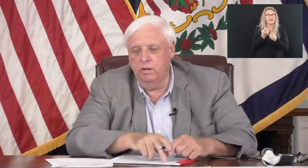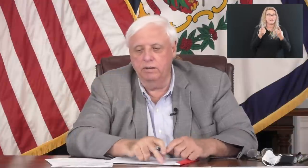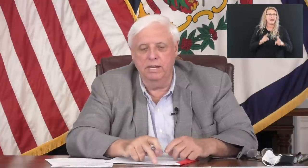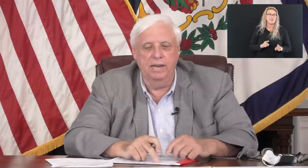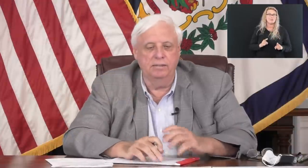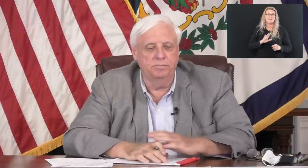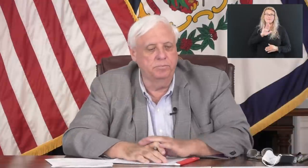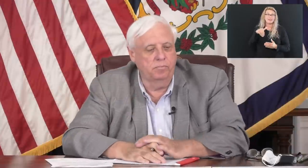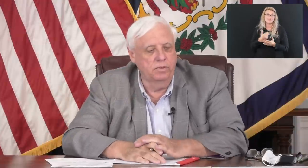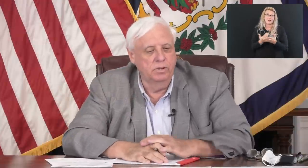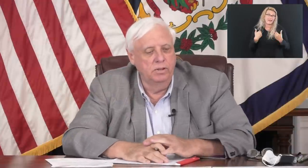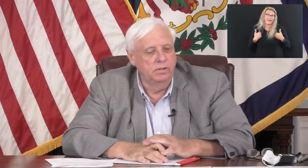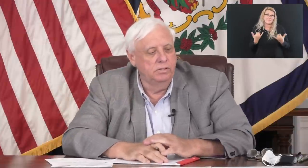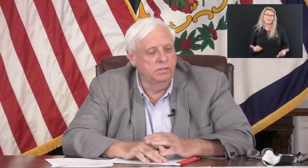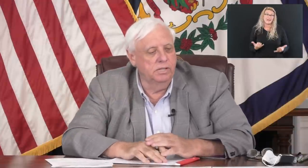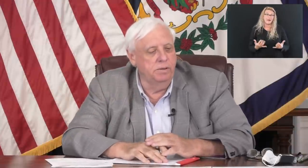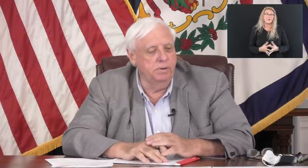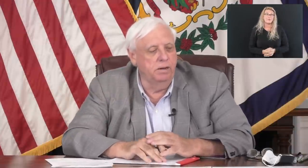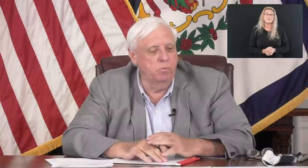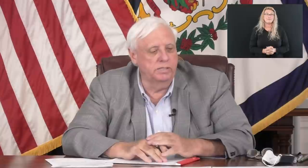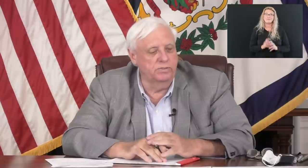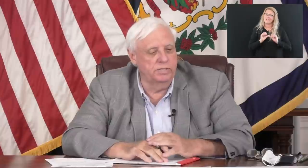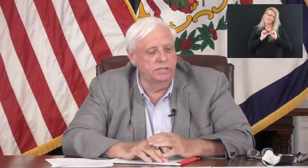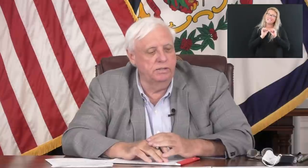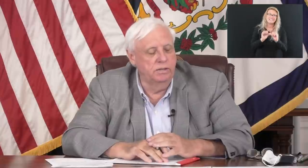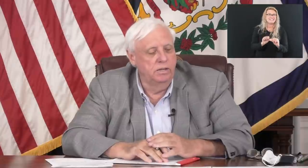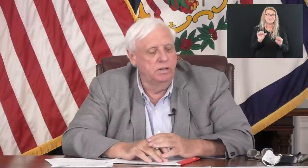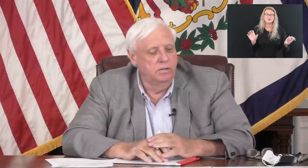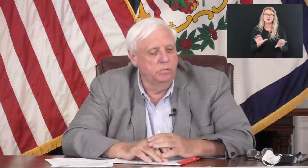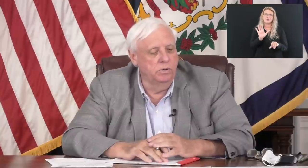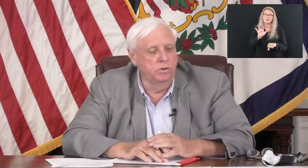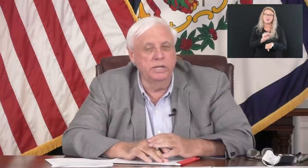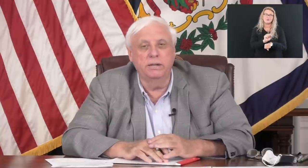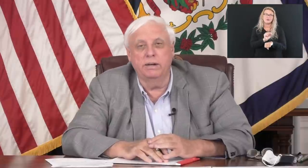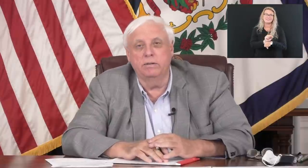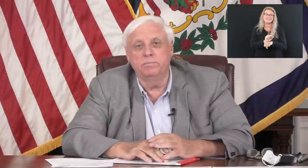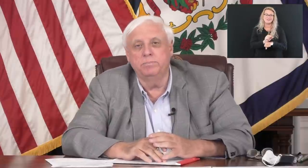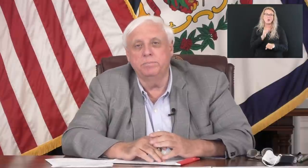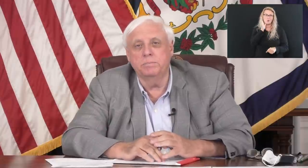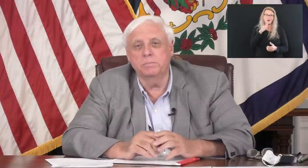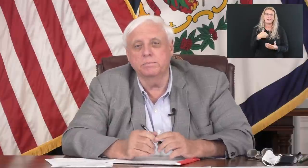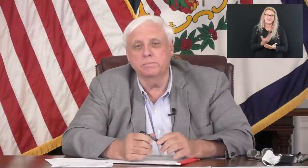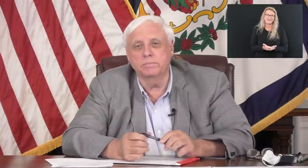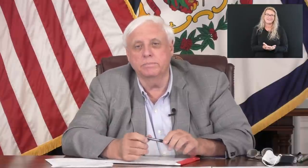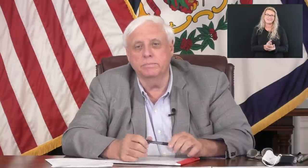that's all I got. Just keep it up, West Virginia. We're going to get there.